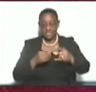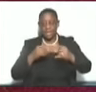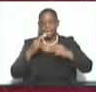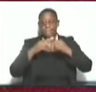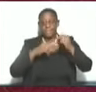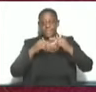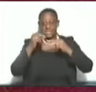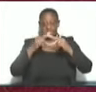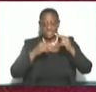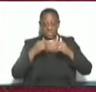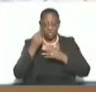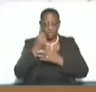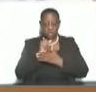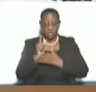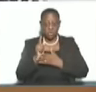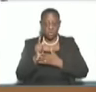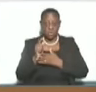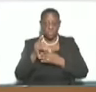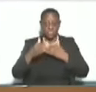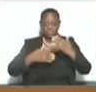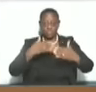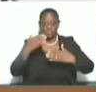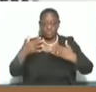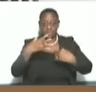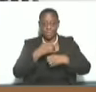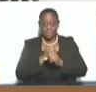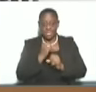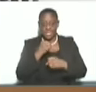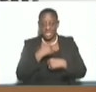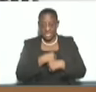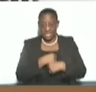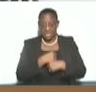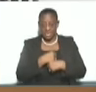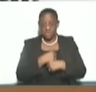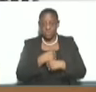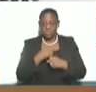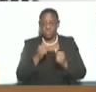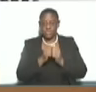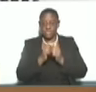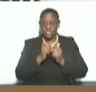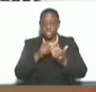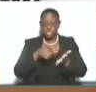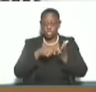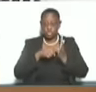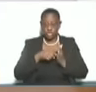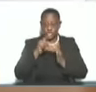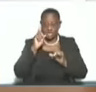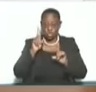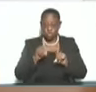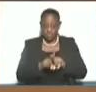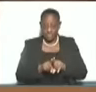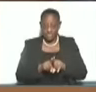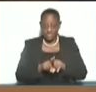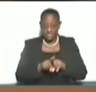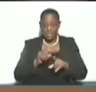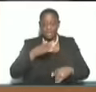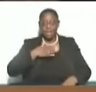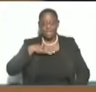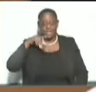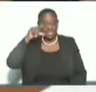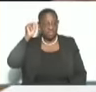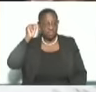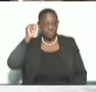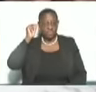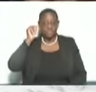in achieving an historic number of union agreements, my government will